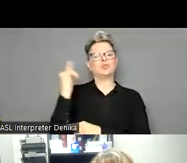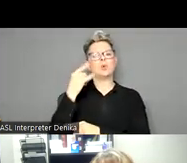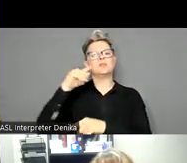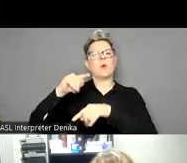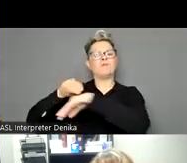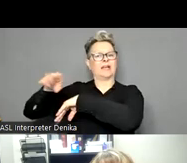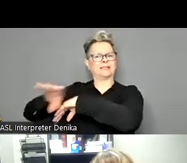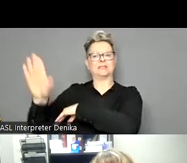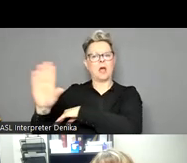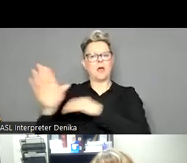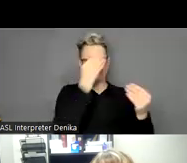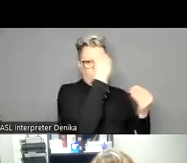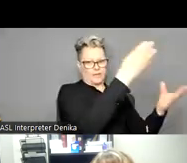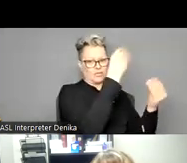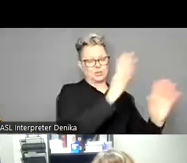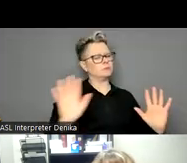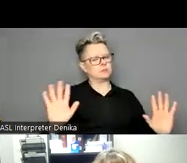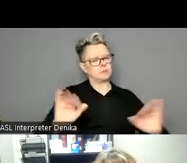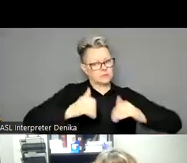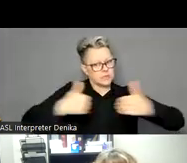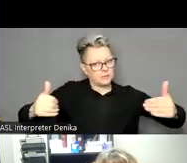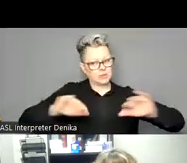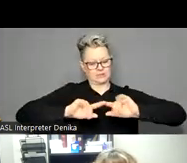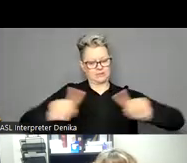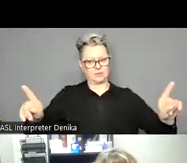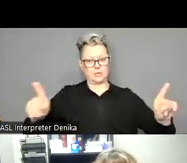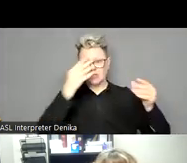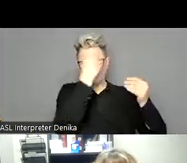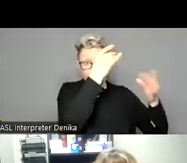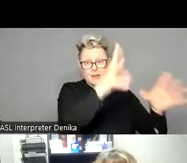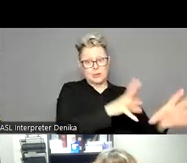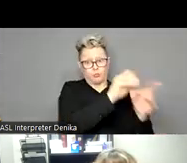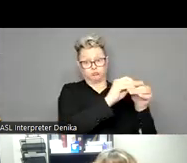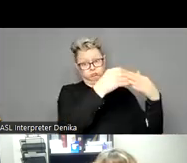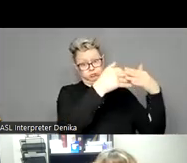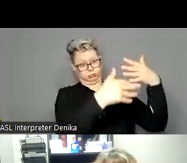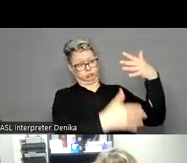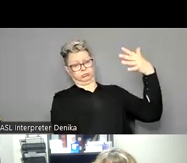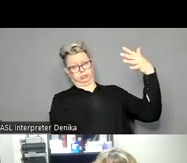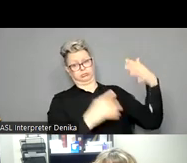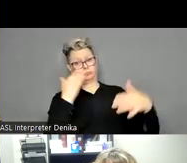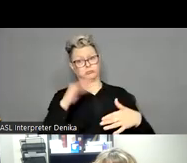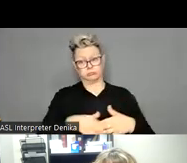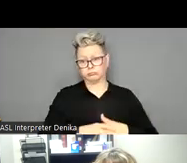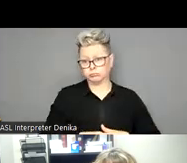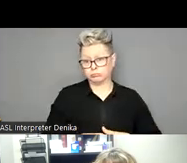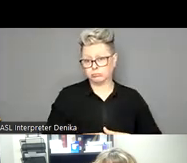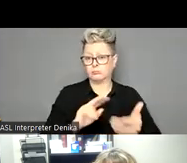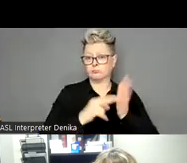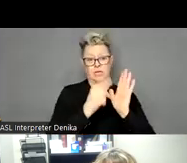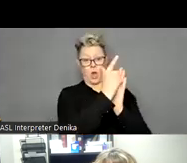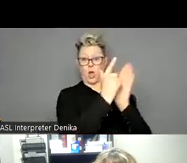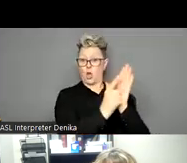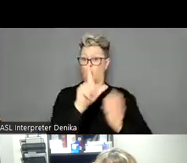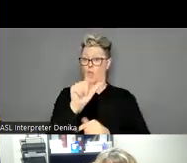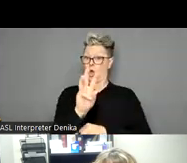We only provide information. But information includes a lot of stuff, so we can indicate all sorts of clear-cut laws, for